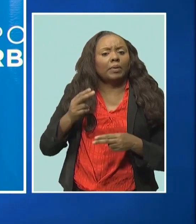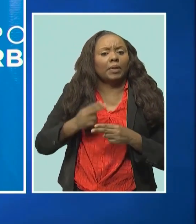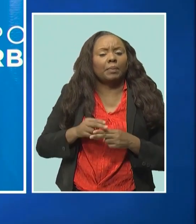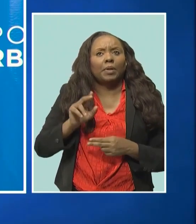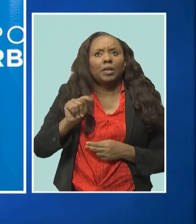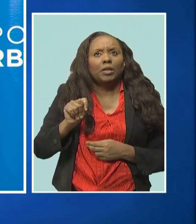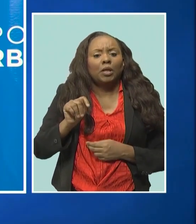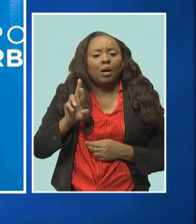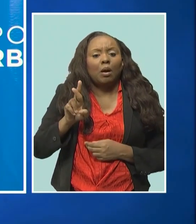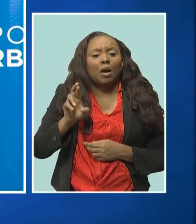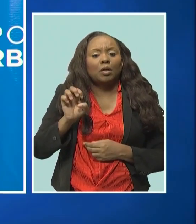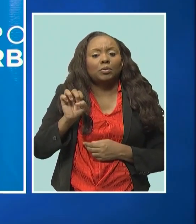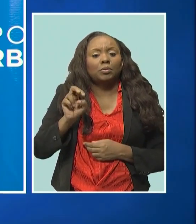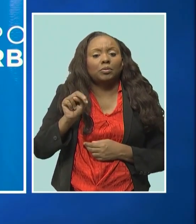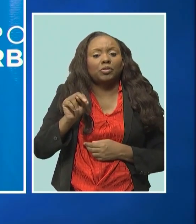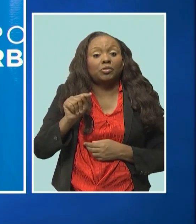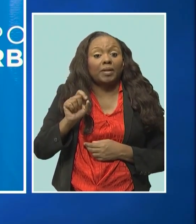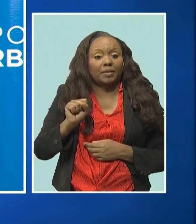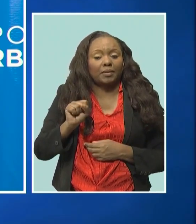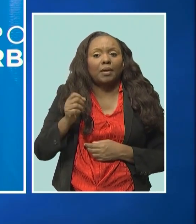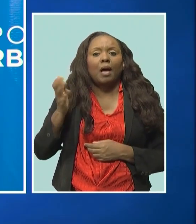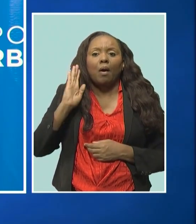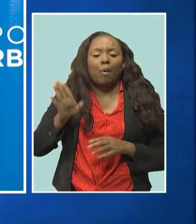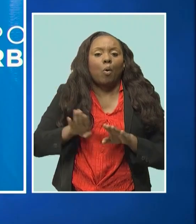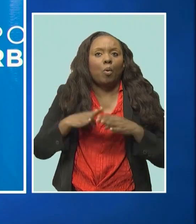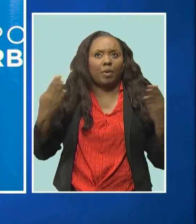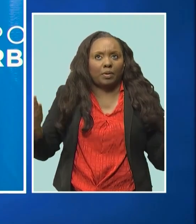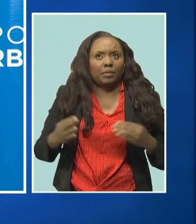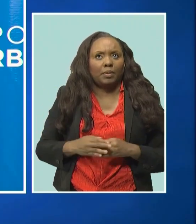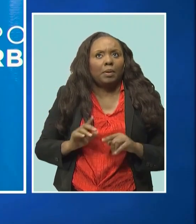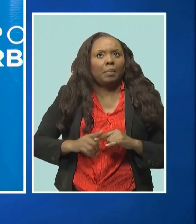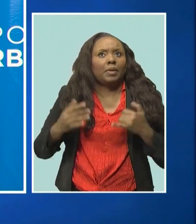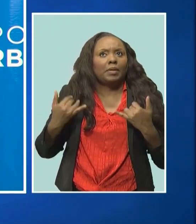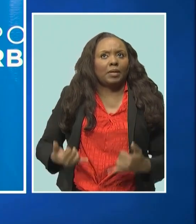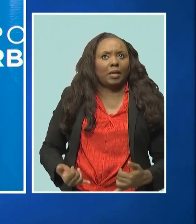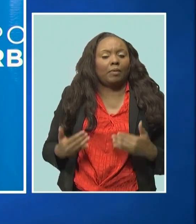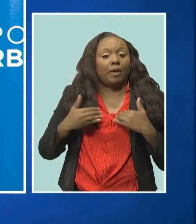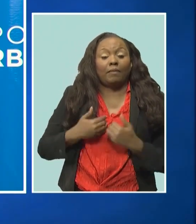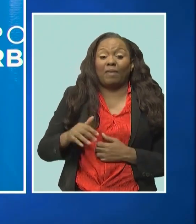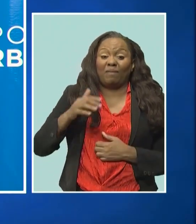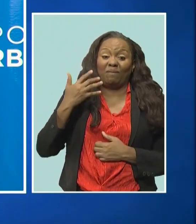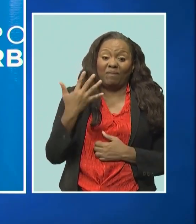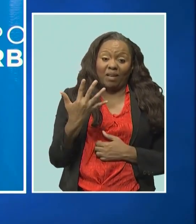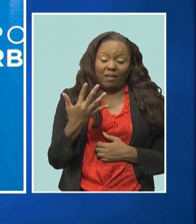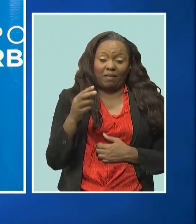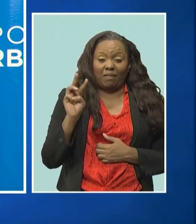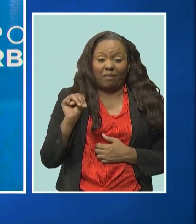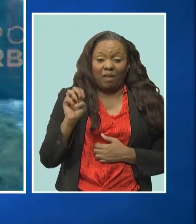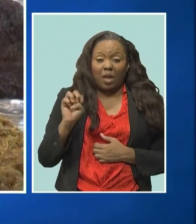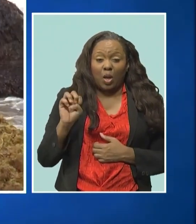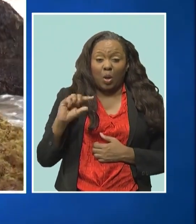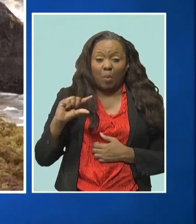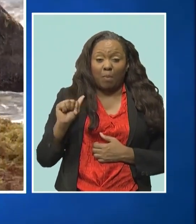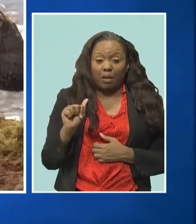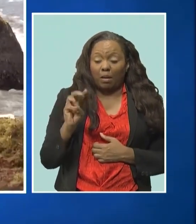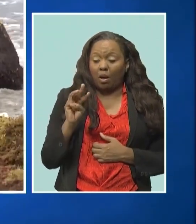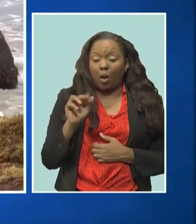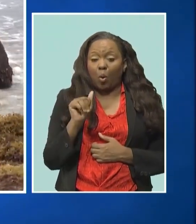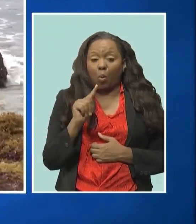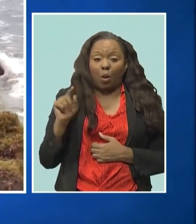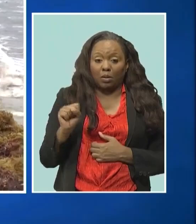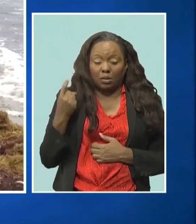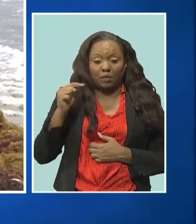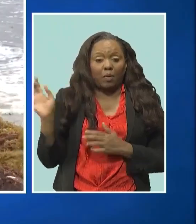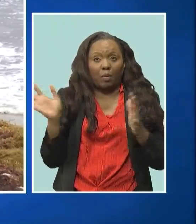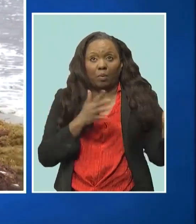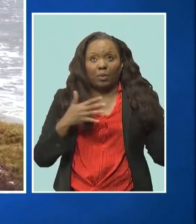little later on this week. We have 5 megawatts of wind. Senator Cummins says the Sargassum project will lead